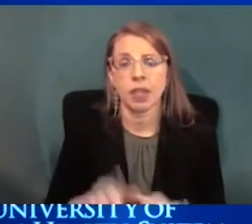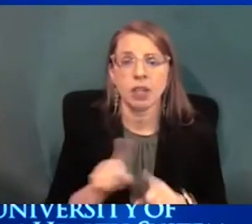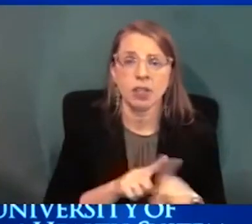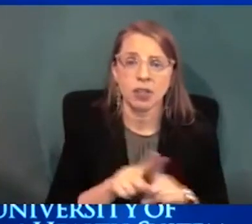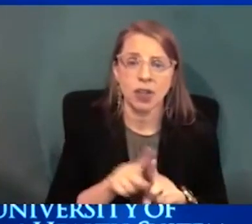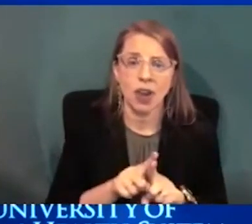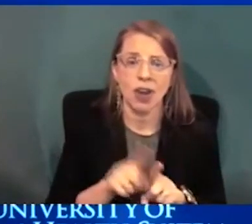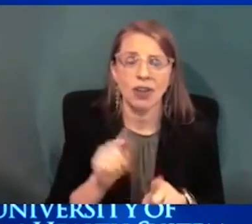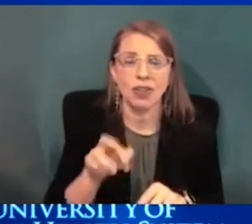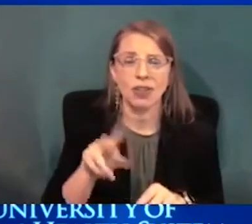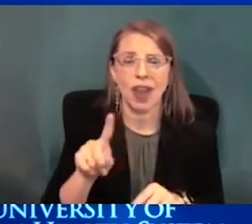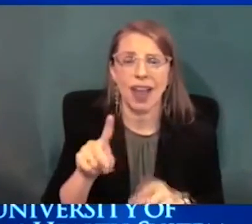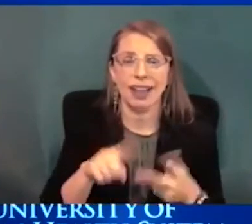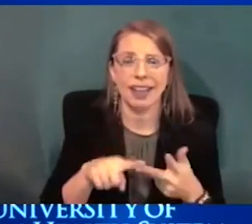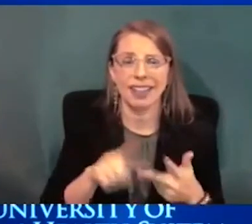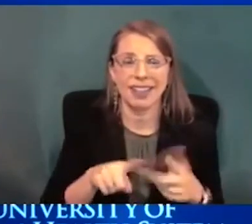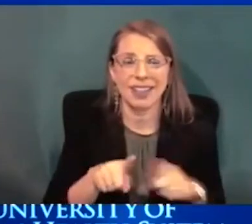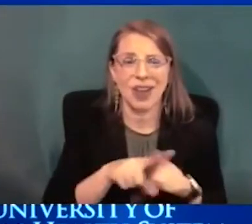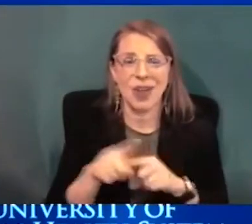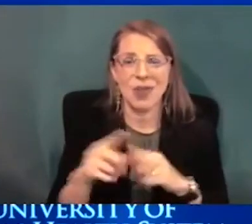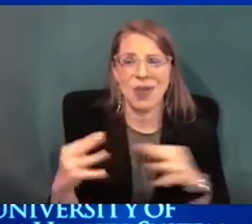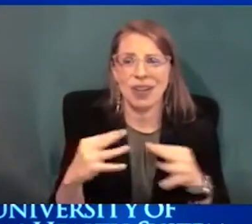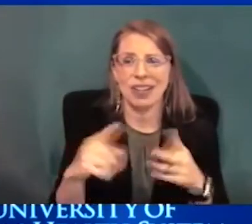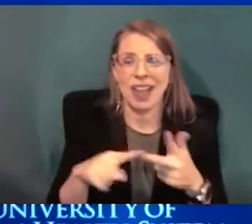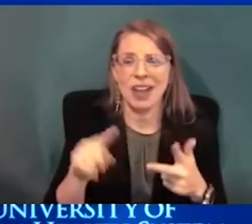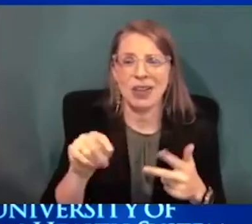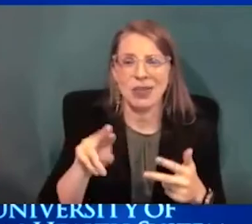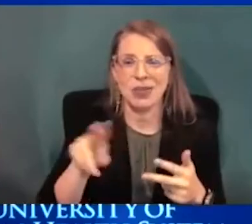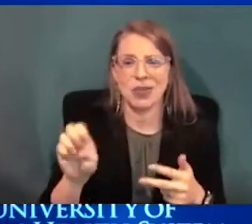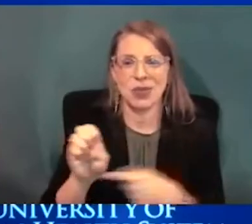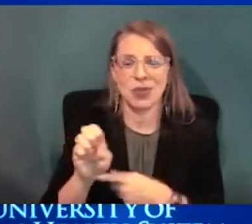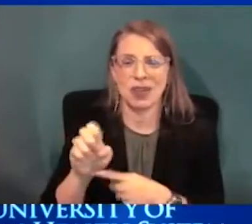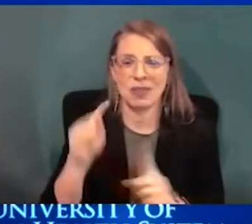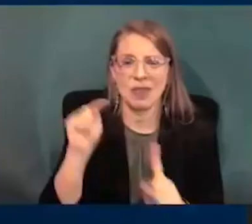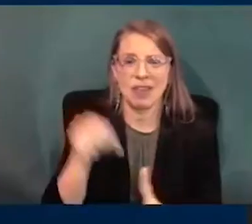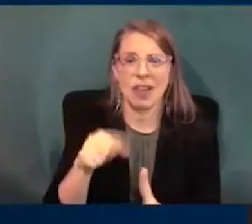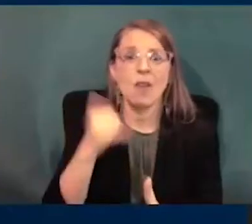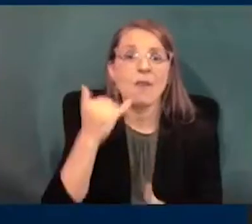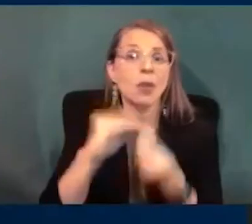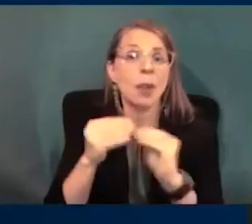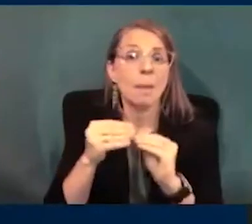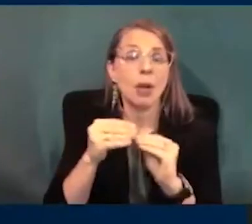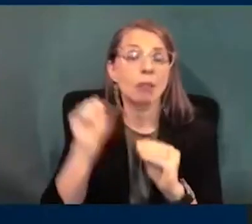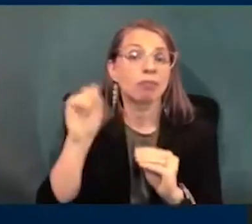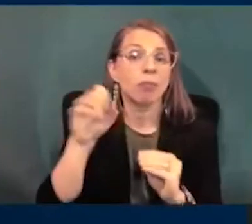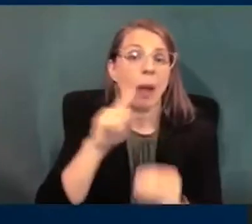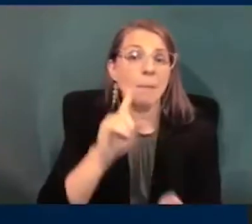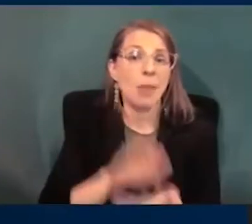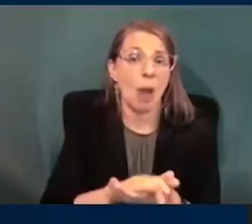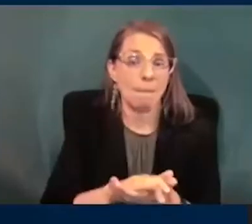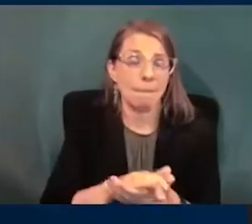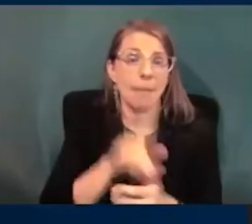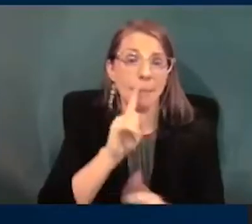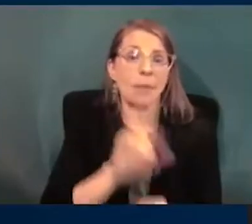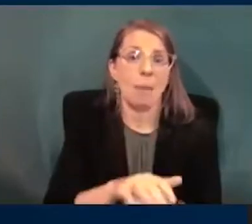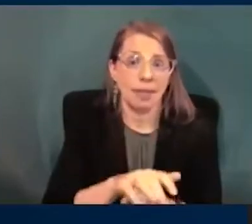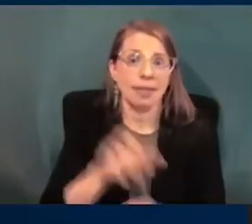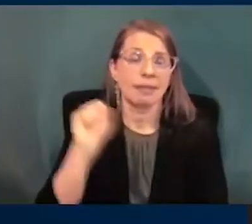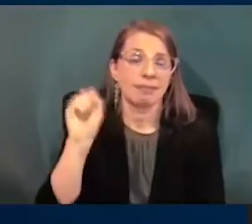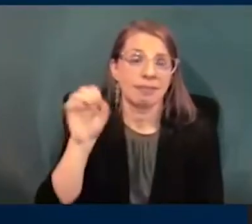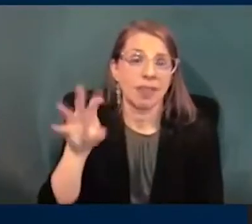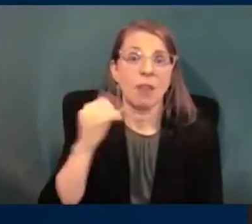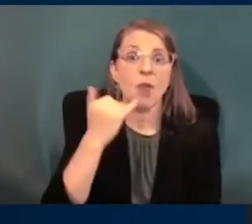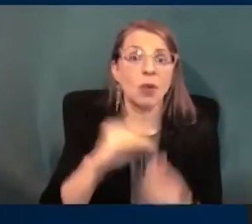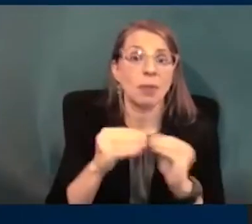there. Okay. All right, final thing is a phone number that I promised to give. And this phone number is the